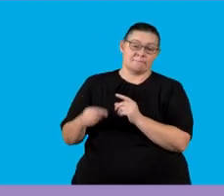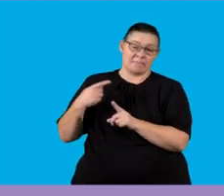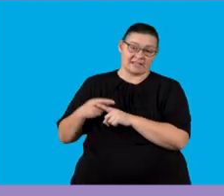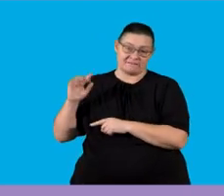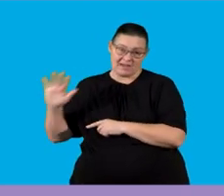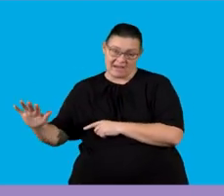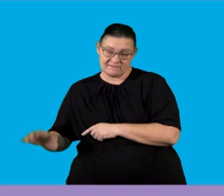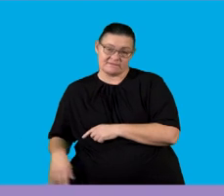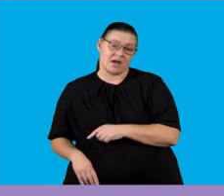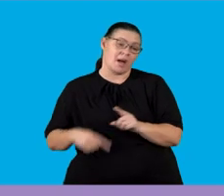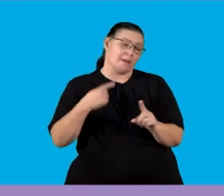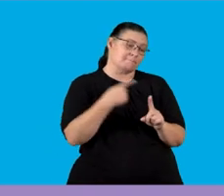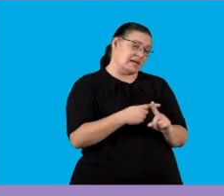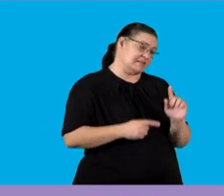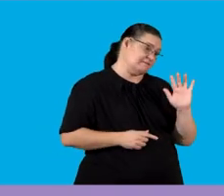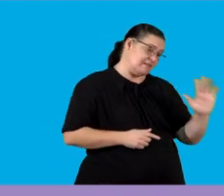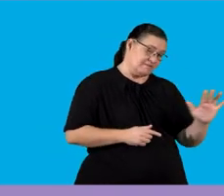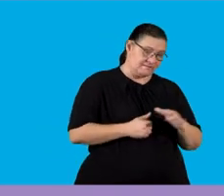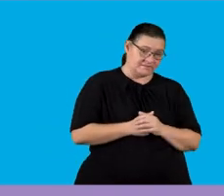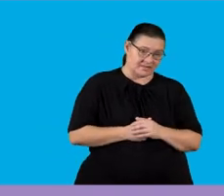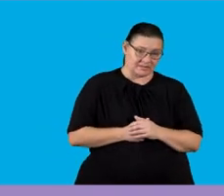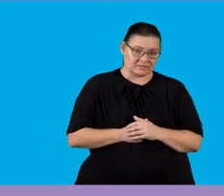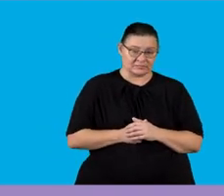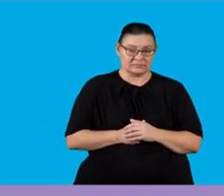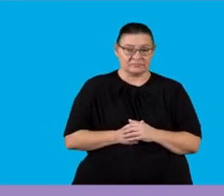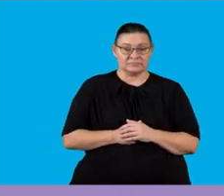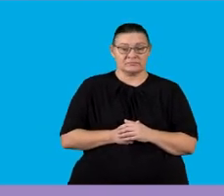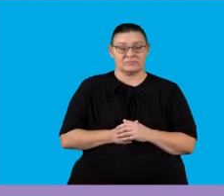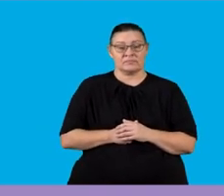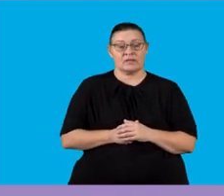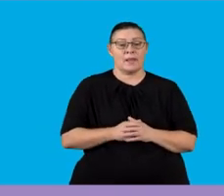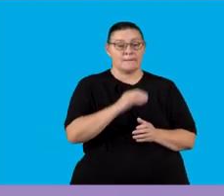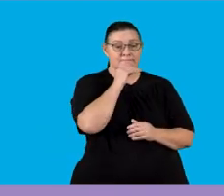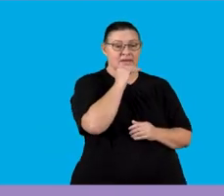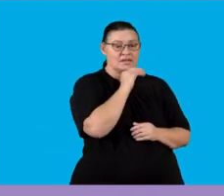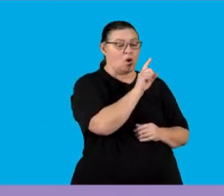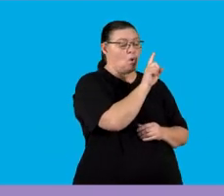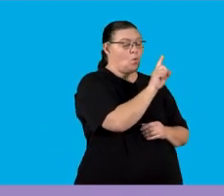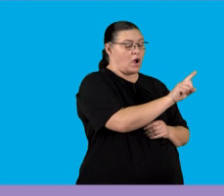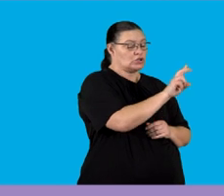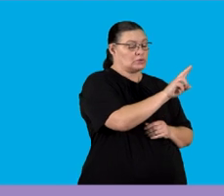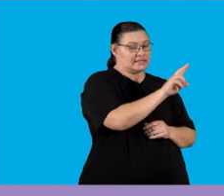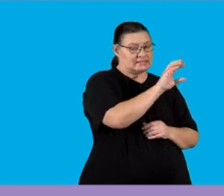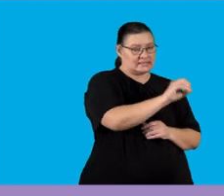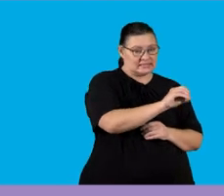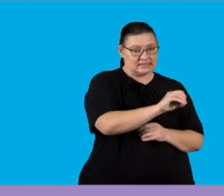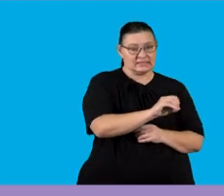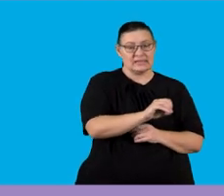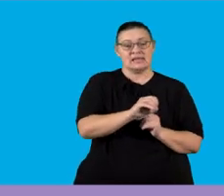do on the right as well to keep our equation balanced. So we are going to be left with 6n on